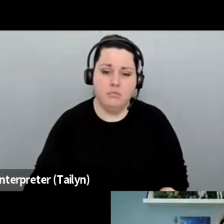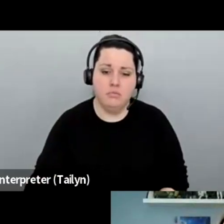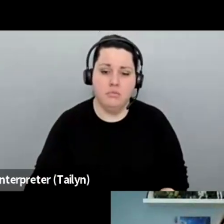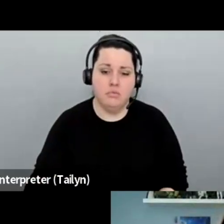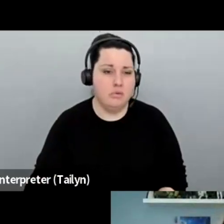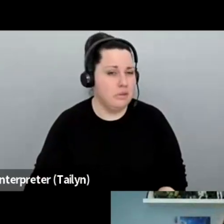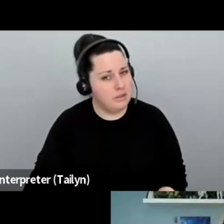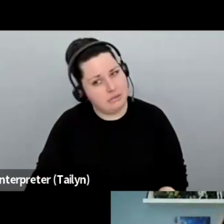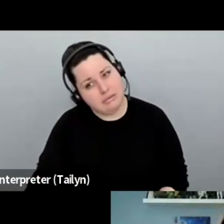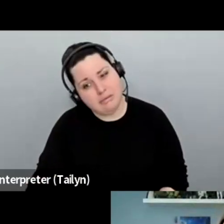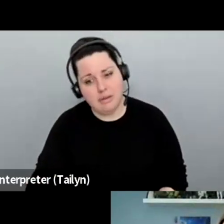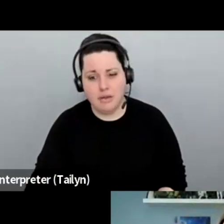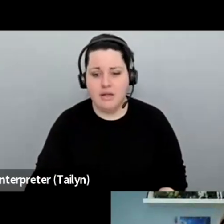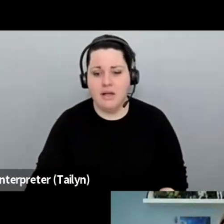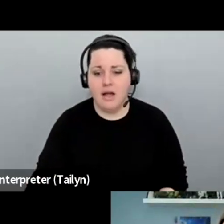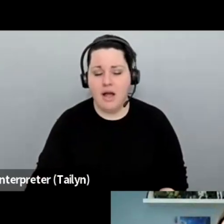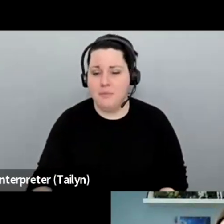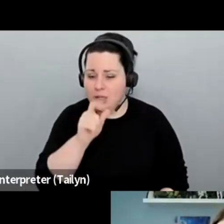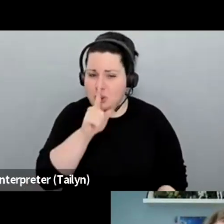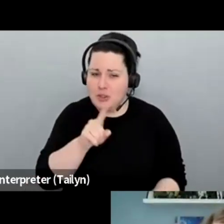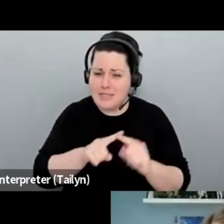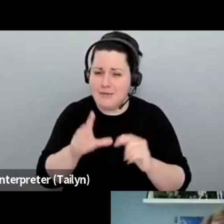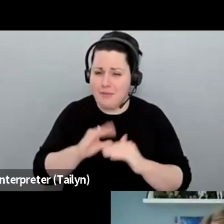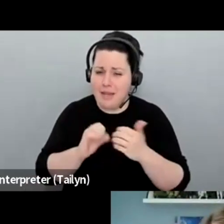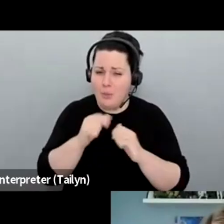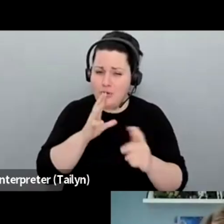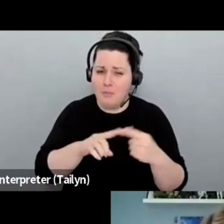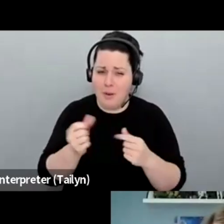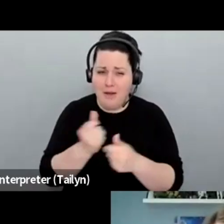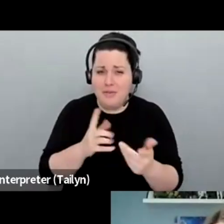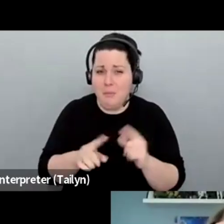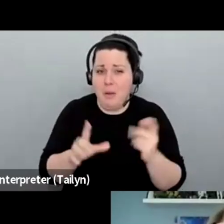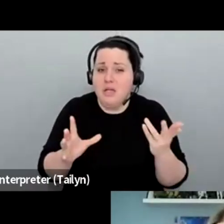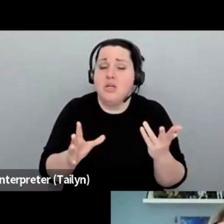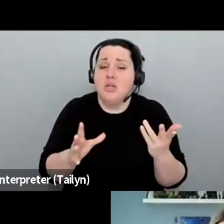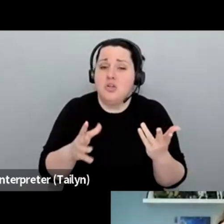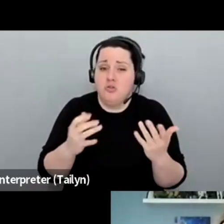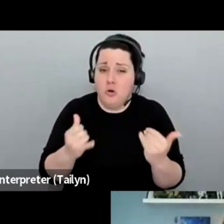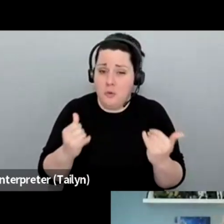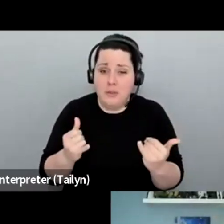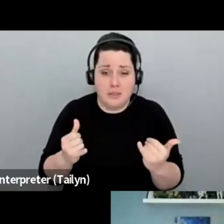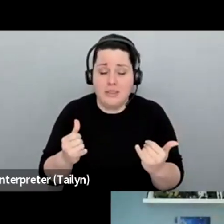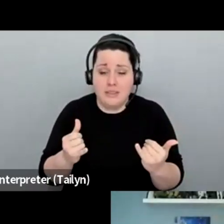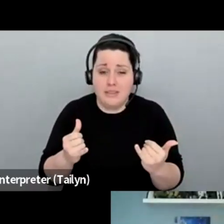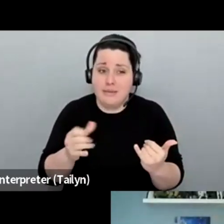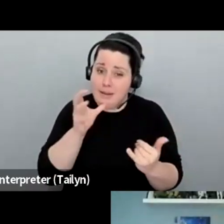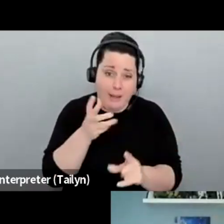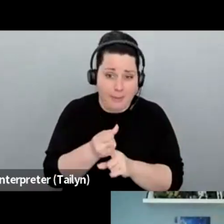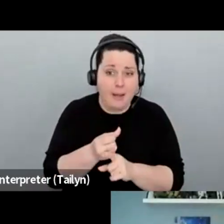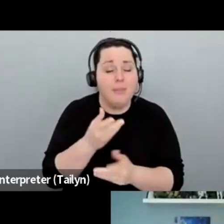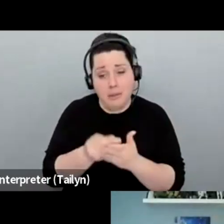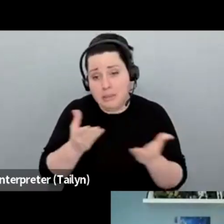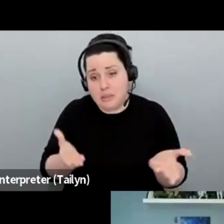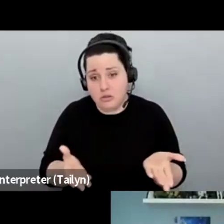I don't know that that's any different than the way we've been talking about all of it, is that it's currently unimpacted, the money is